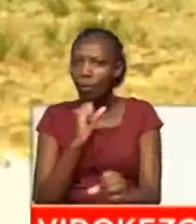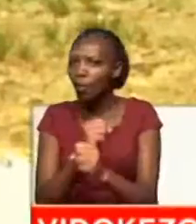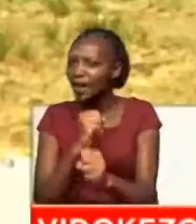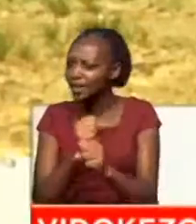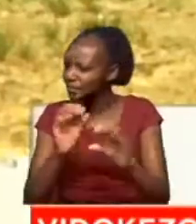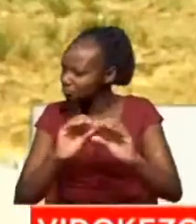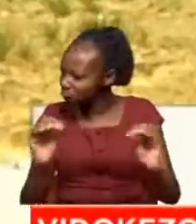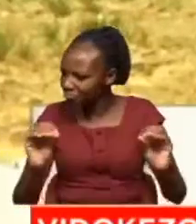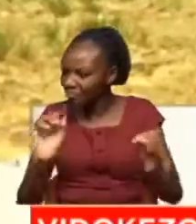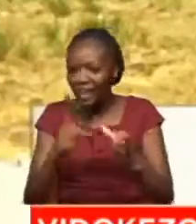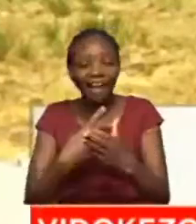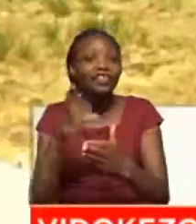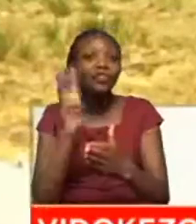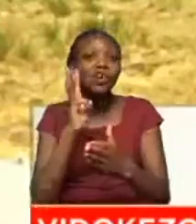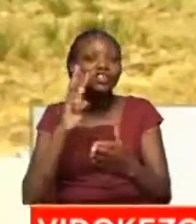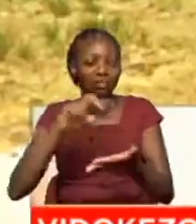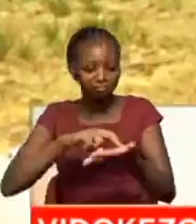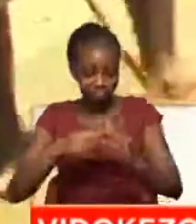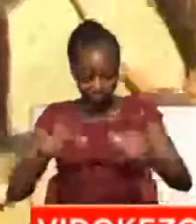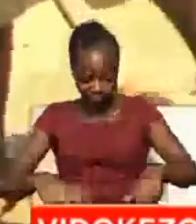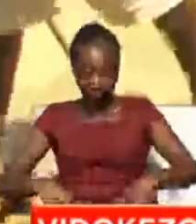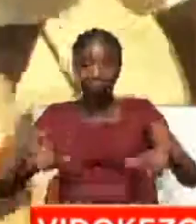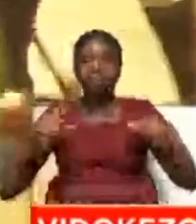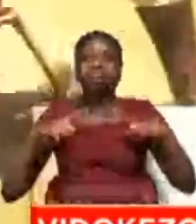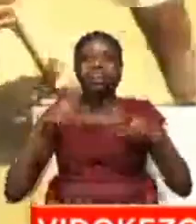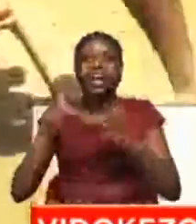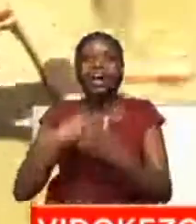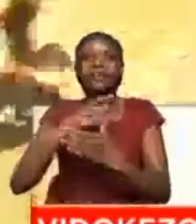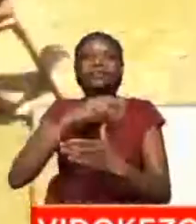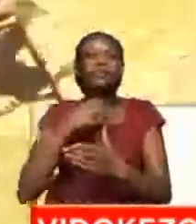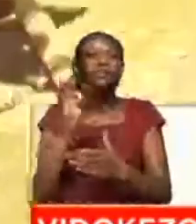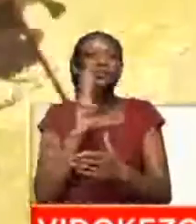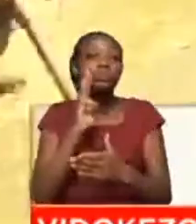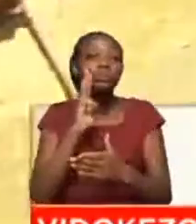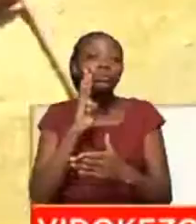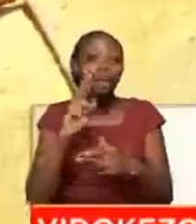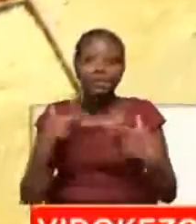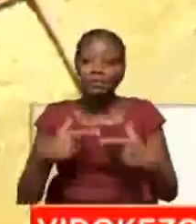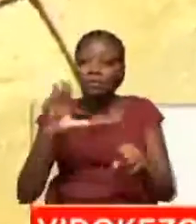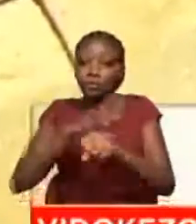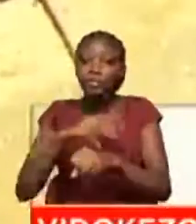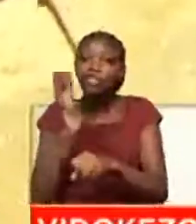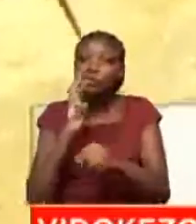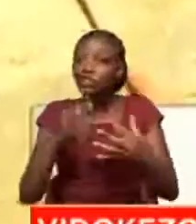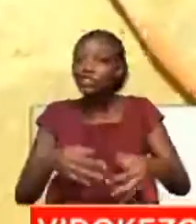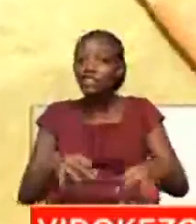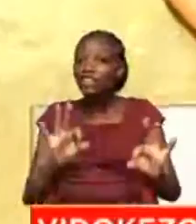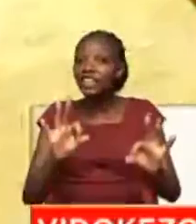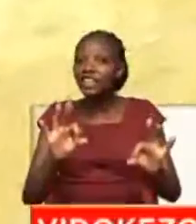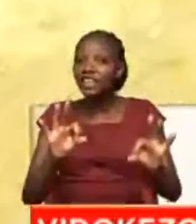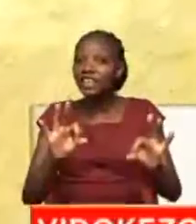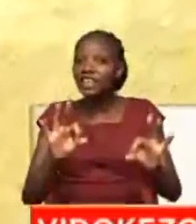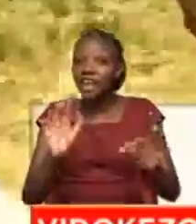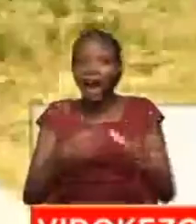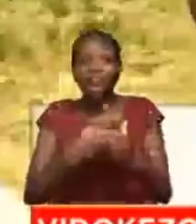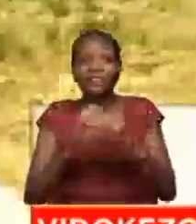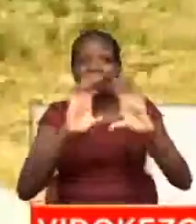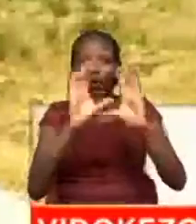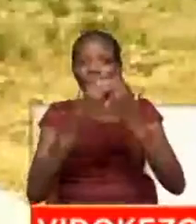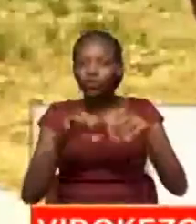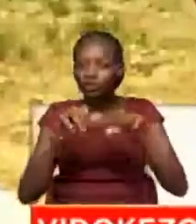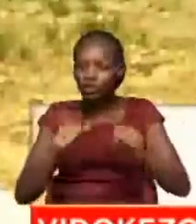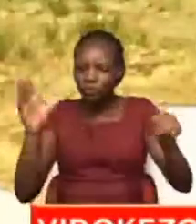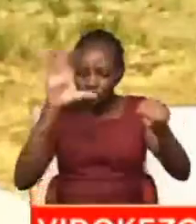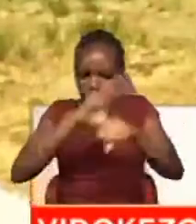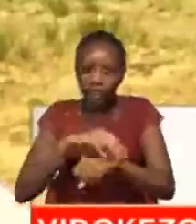water is life. So tumewaletea maji, watu wachote maji free of charge. Kuna 10,000 liters tank imesimama hapa. The community will fetch water, waweke